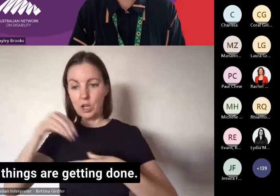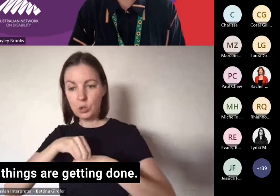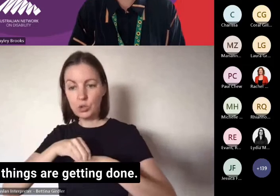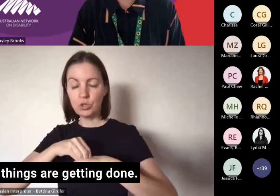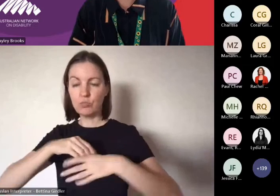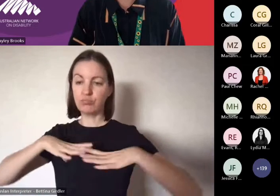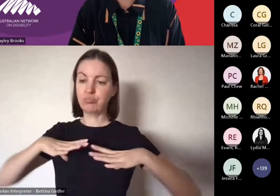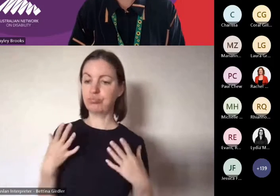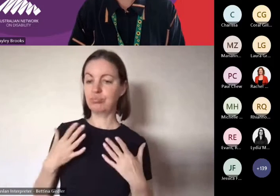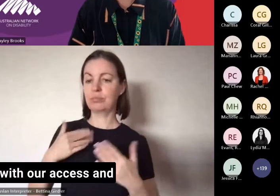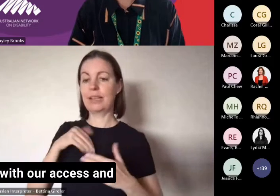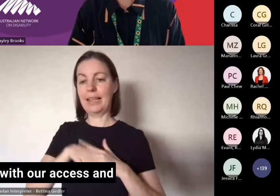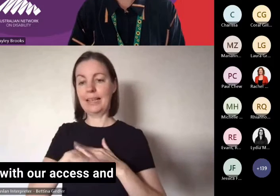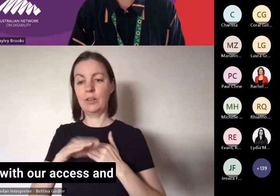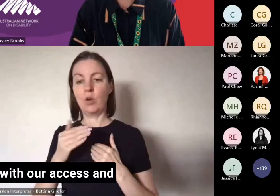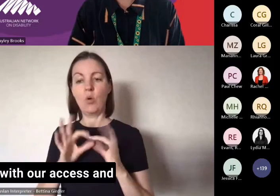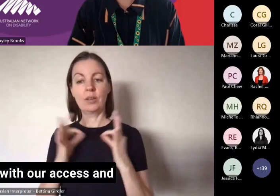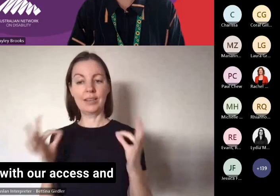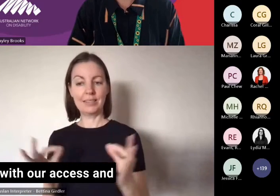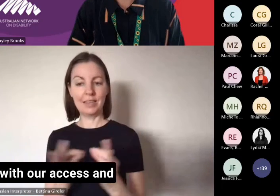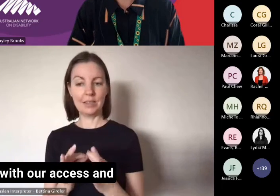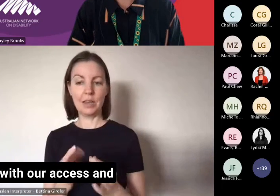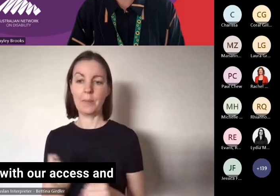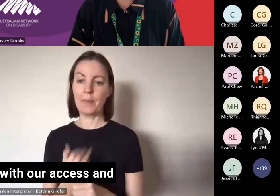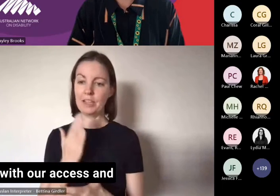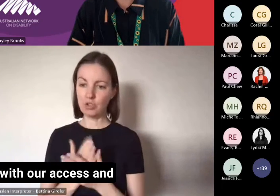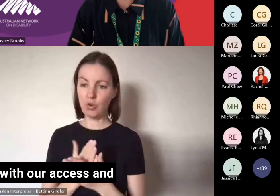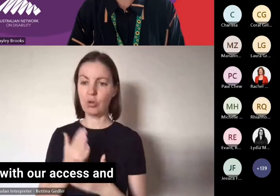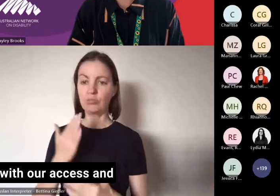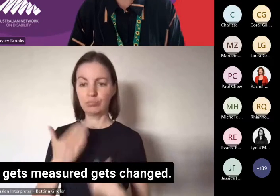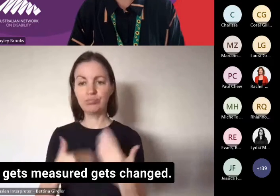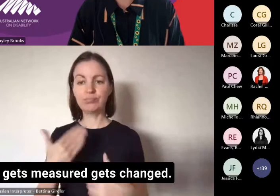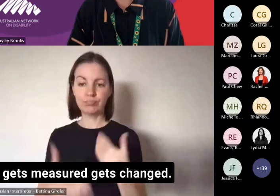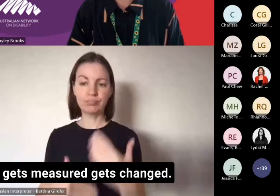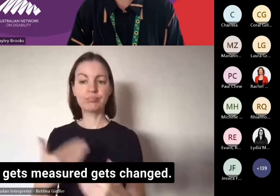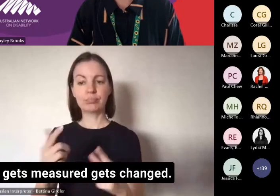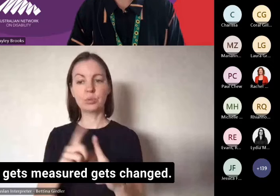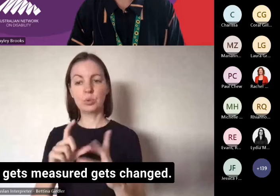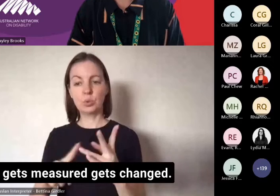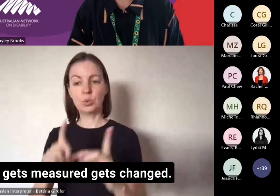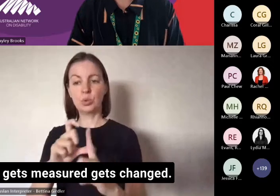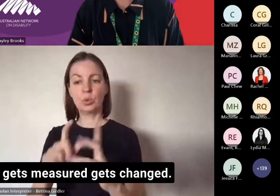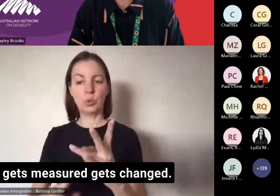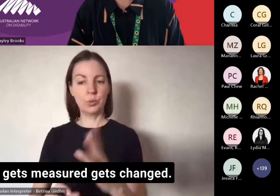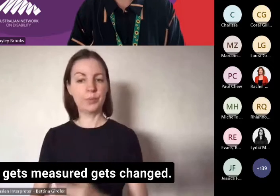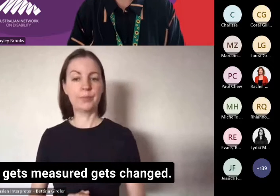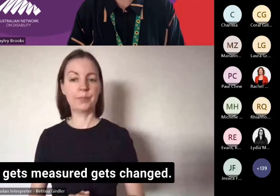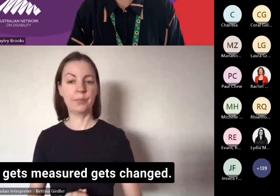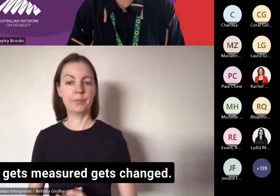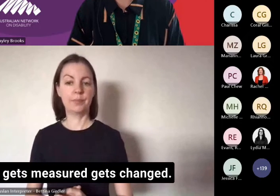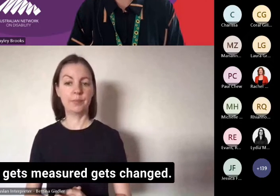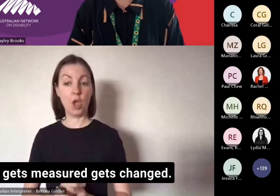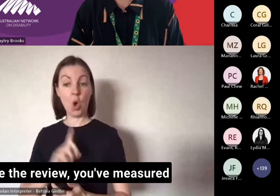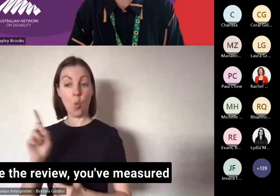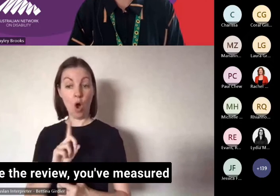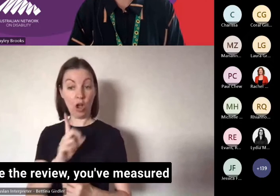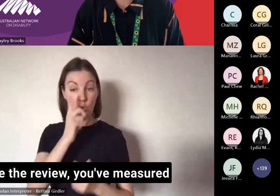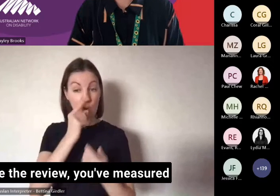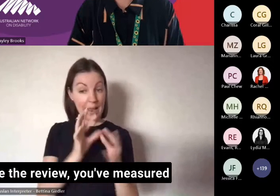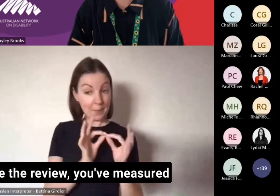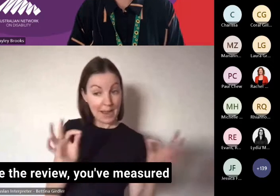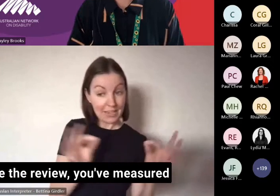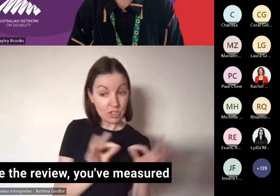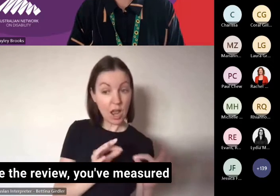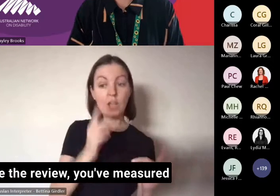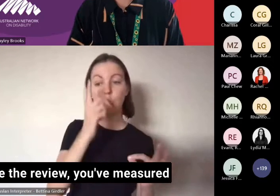getting done. As we say with our access and inclusion index, what gets measured gets changed. And once you've